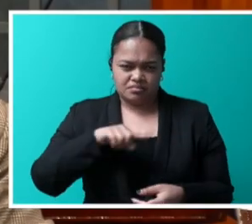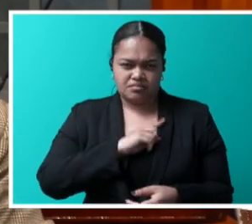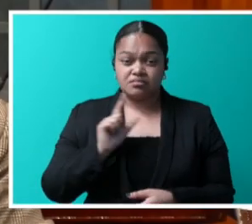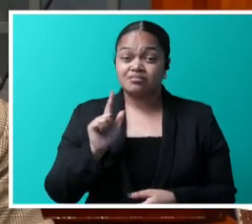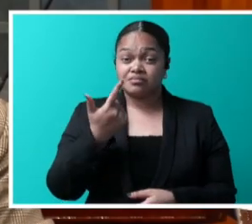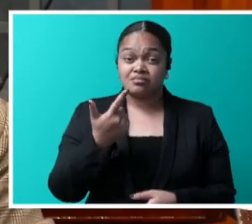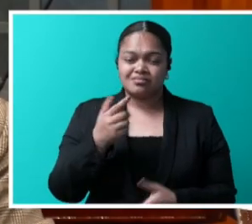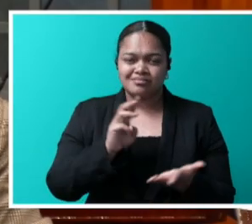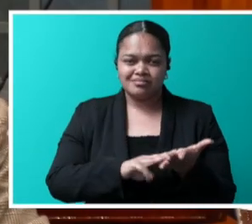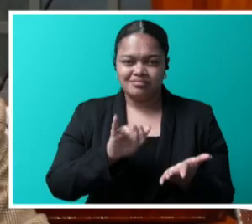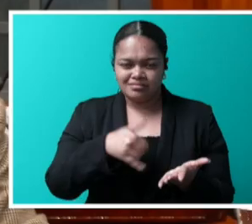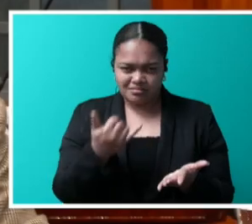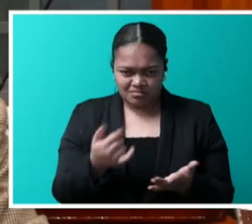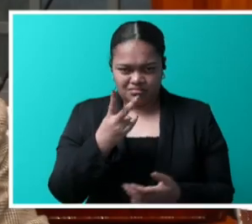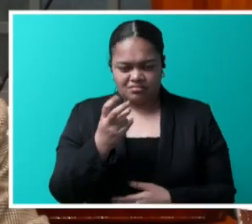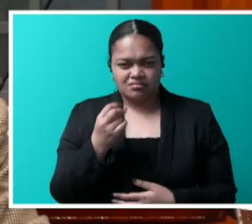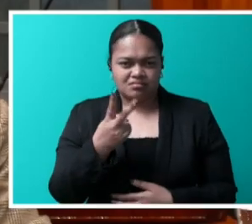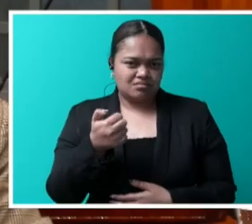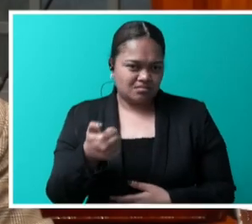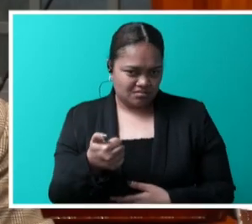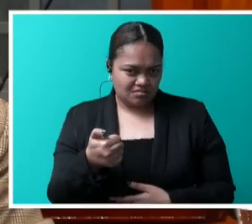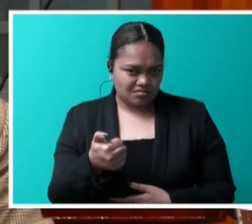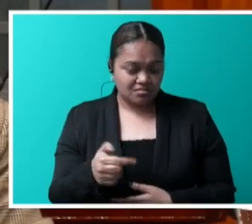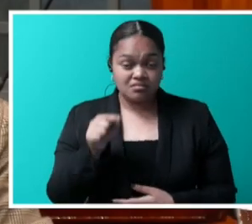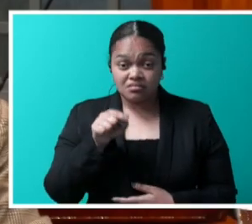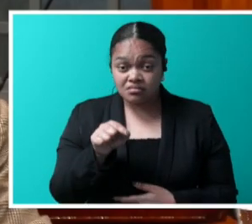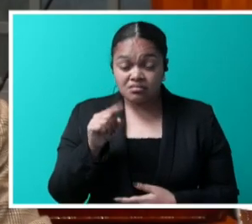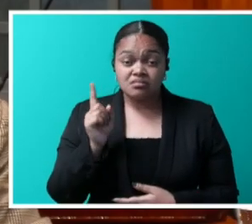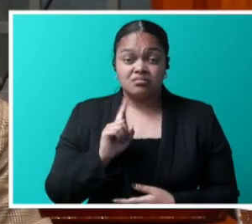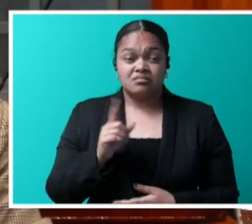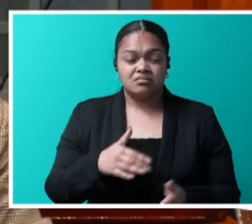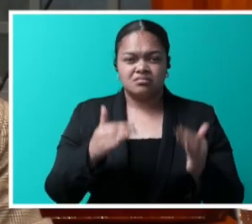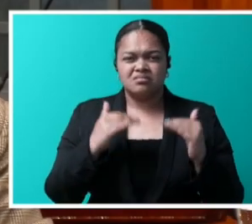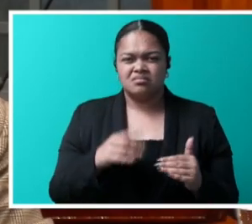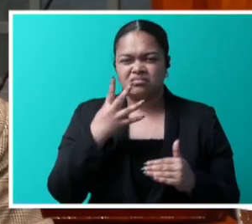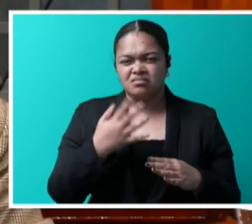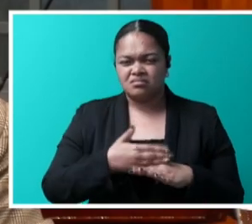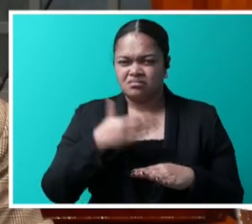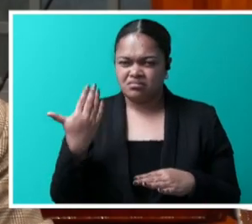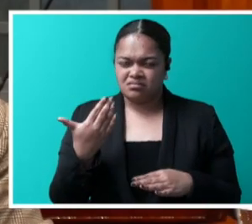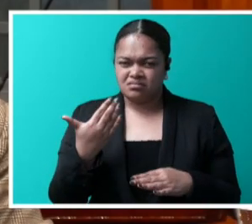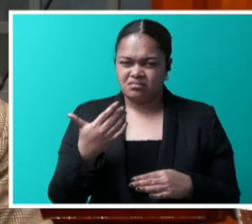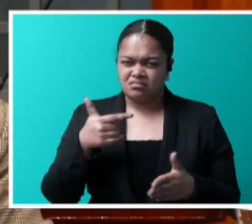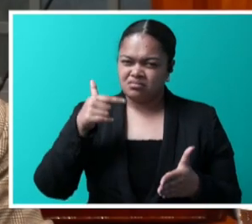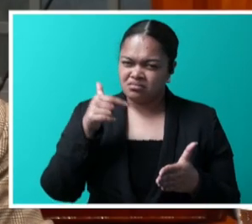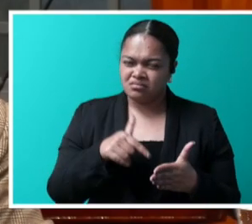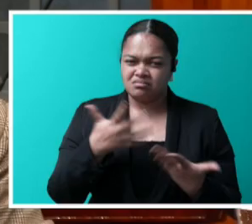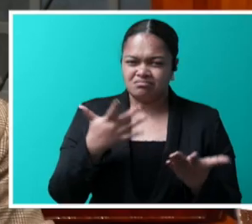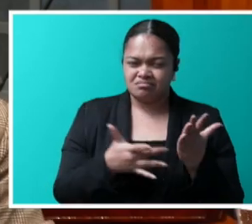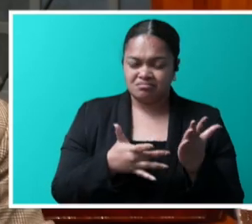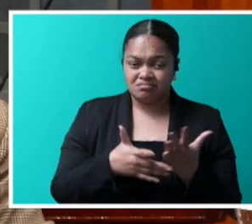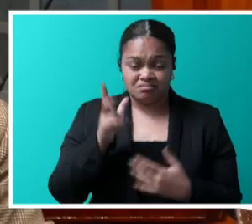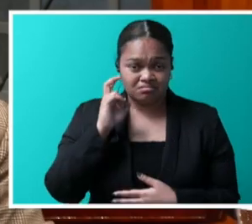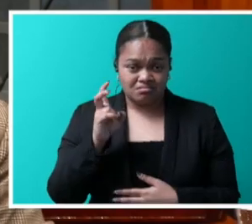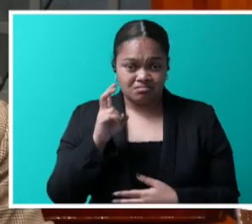May, 2026. And that was following 4 days of intensive technical training